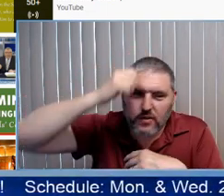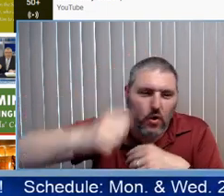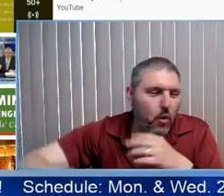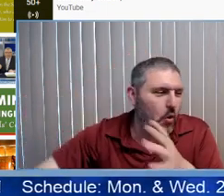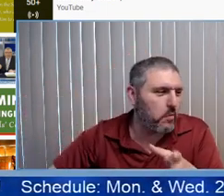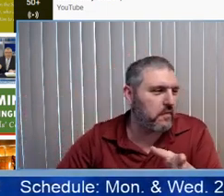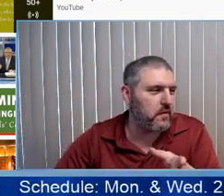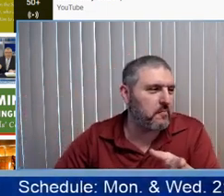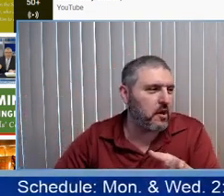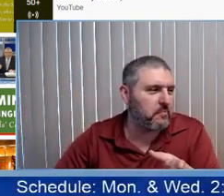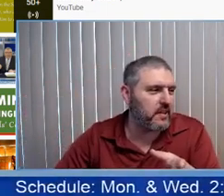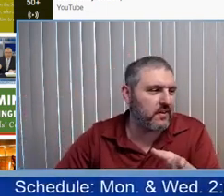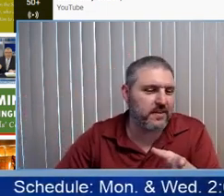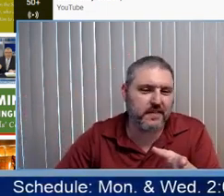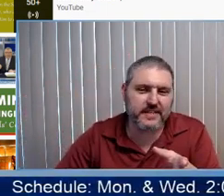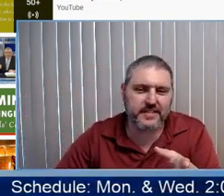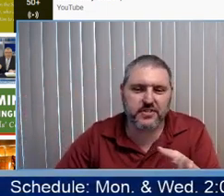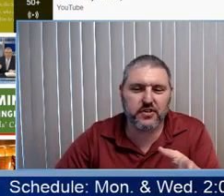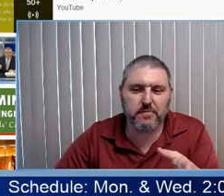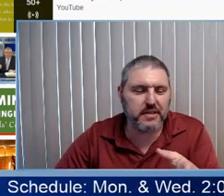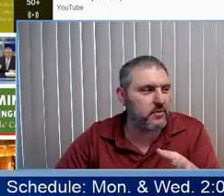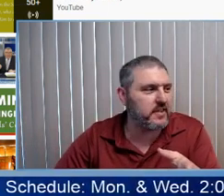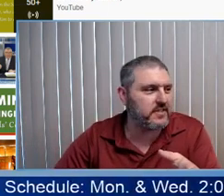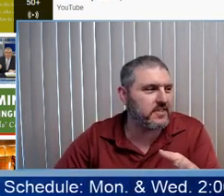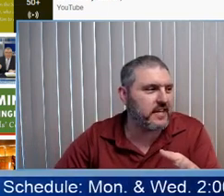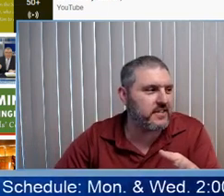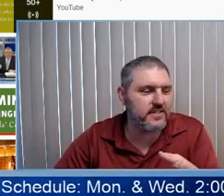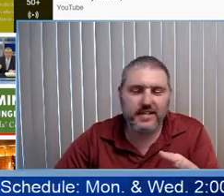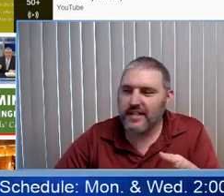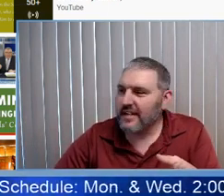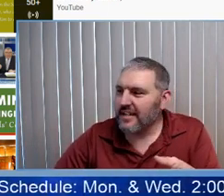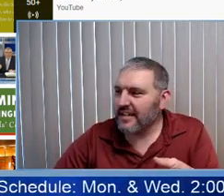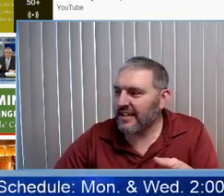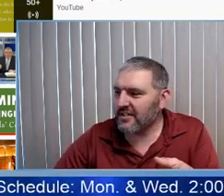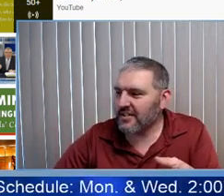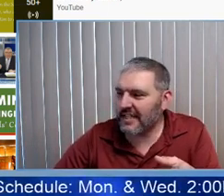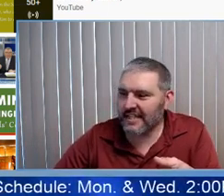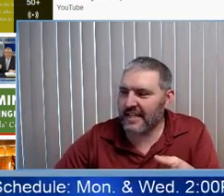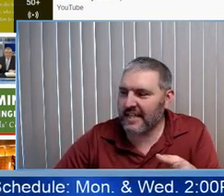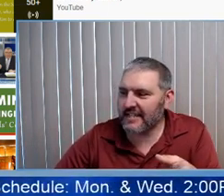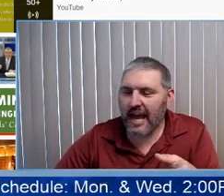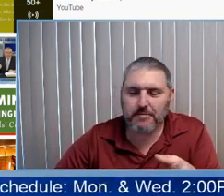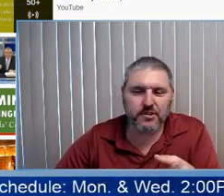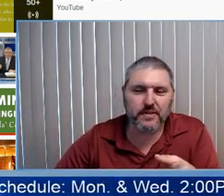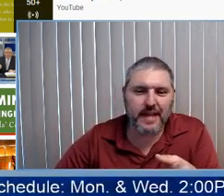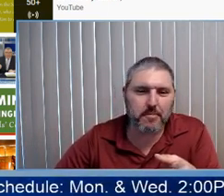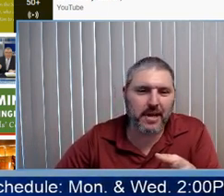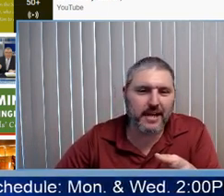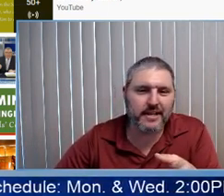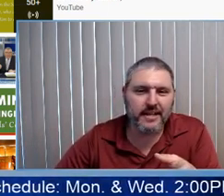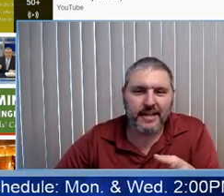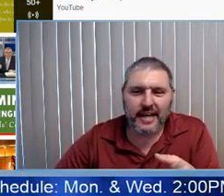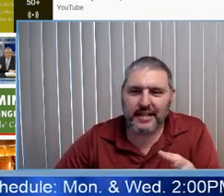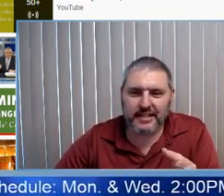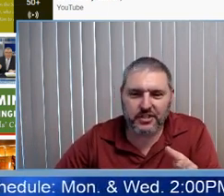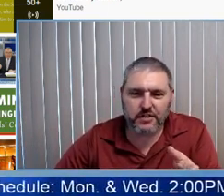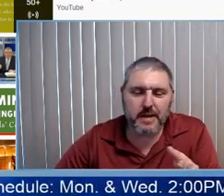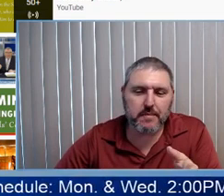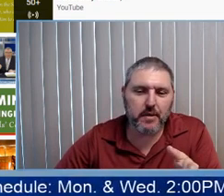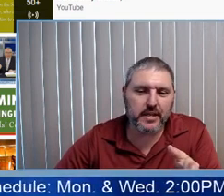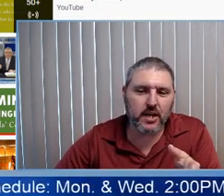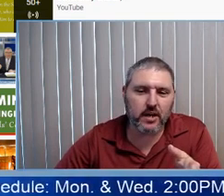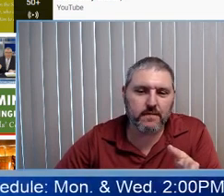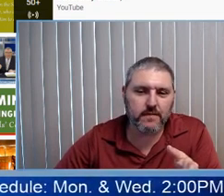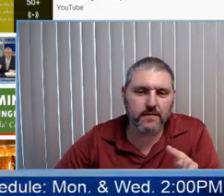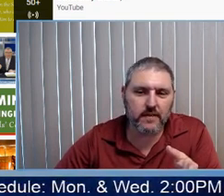that horrible football player that thinks he's good, but he really stinks. That he's absolutely that bad. And that he's just